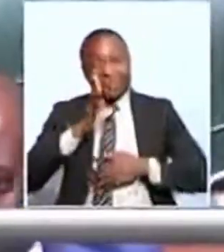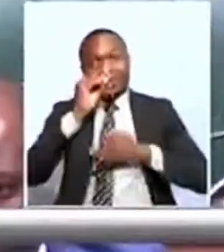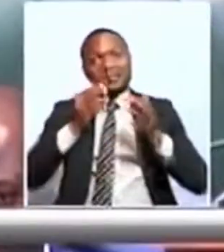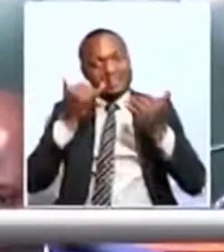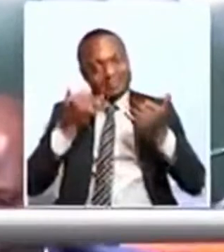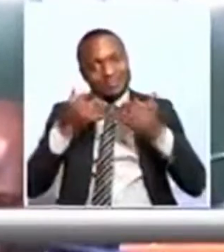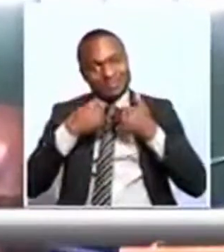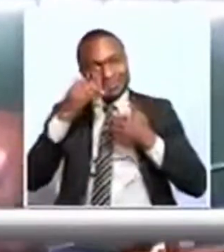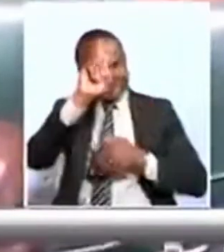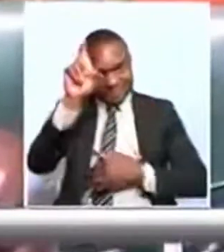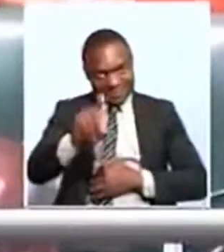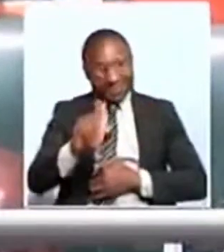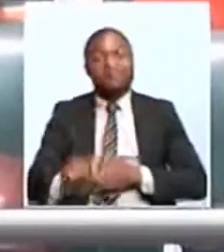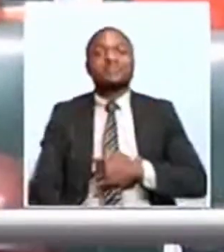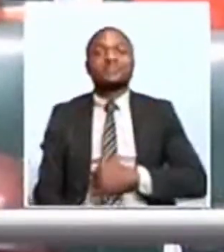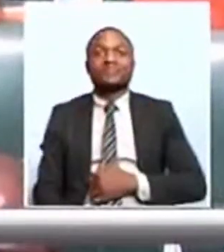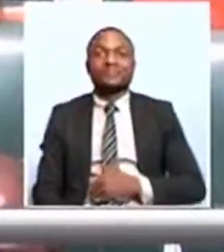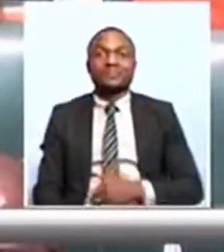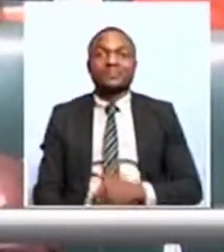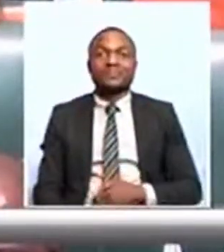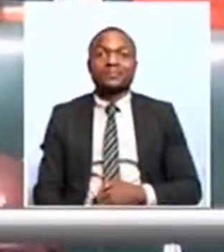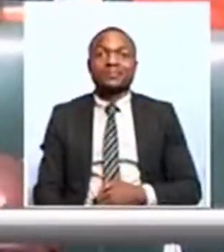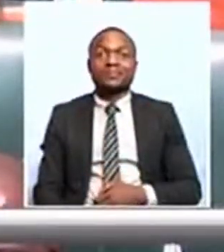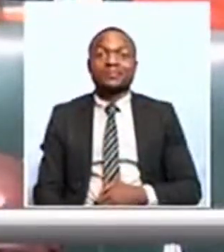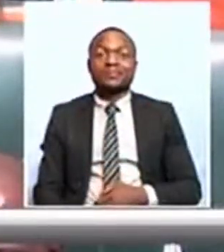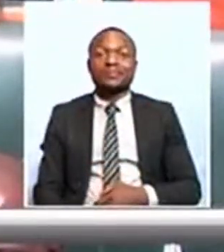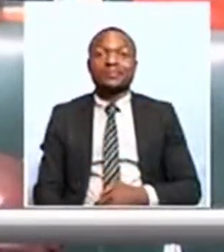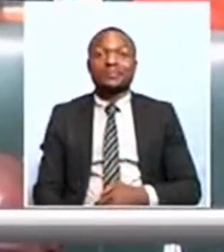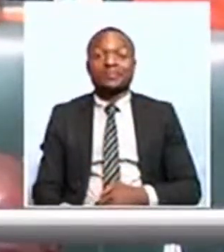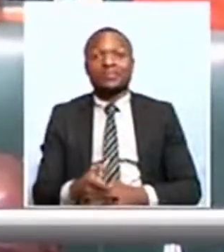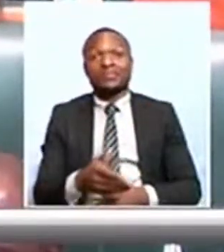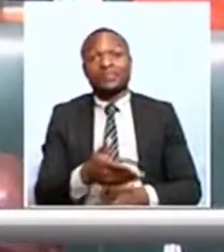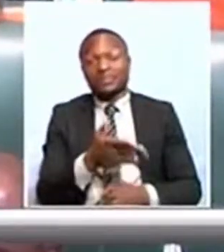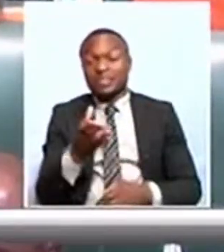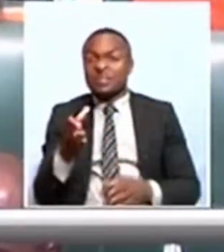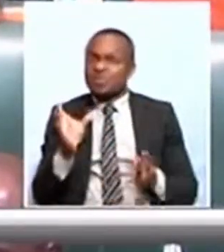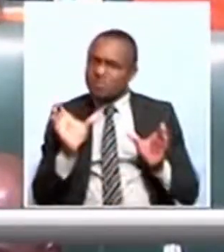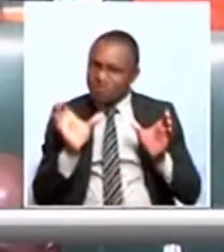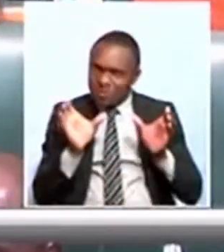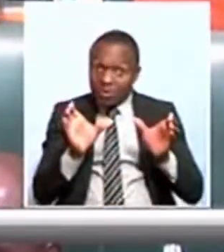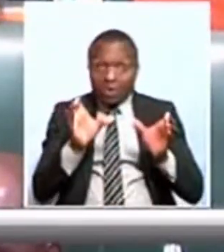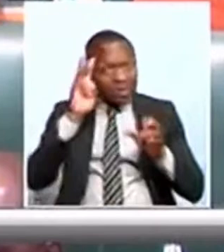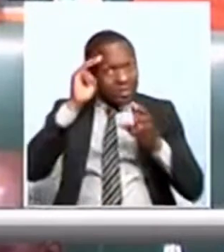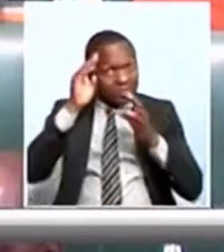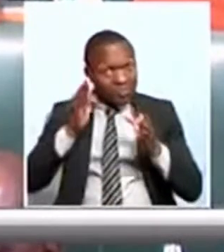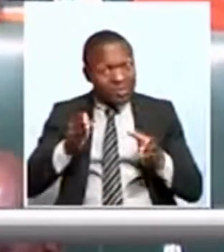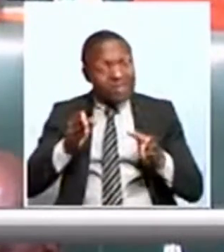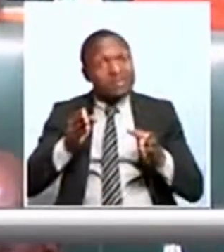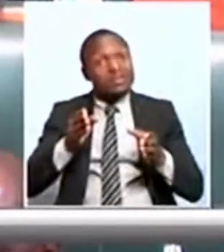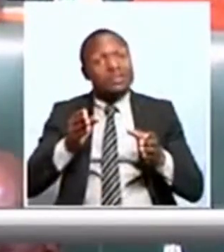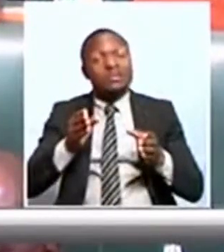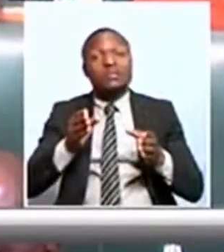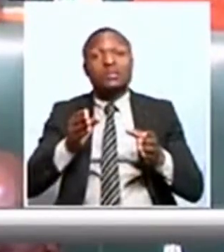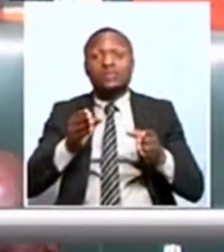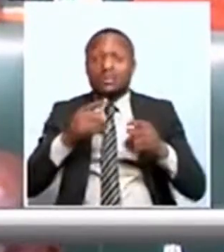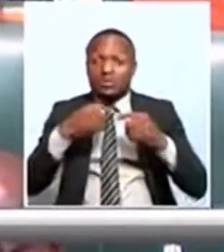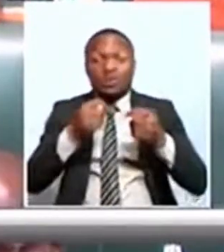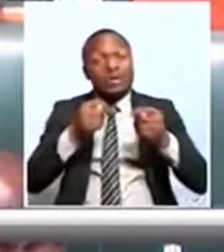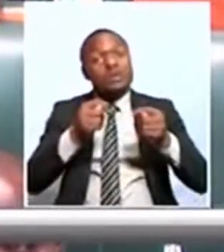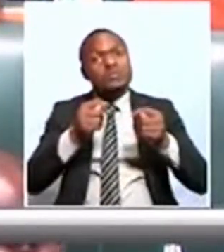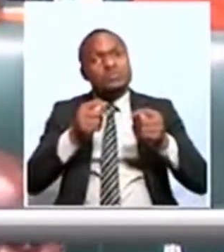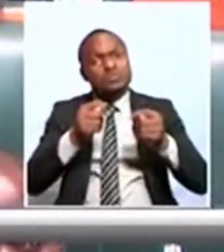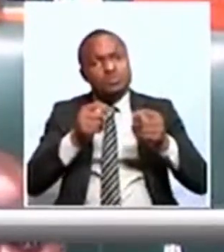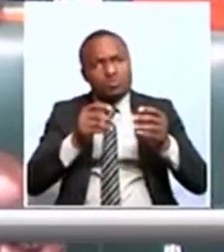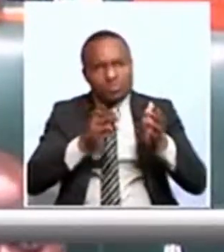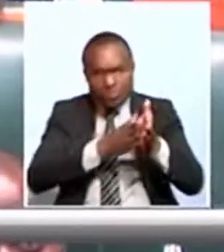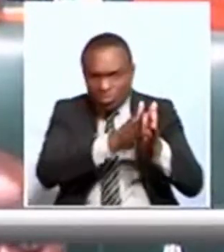And as stated by the minister trying to move away from a very straightforward question. Minister, I just want